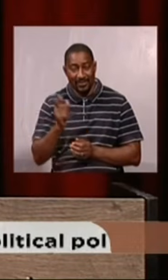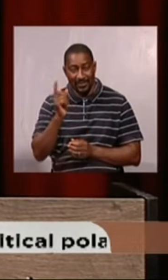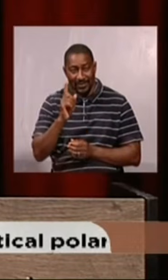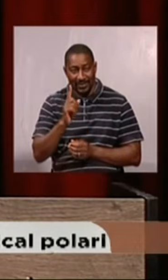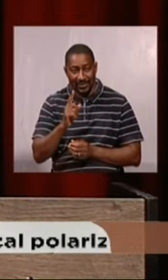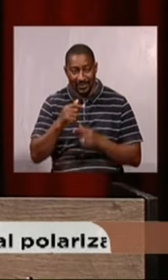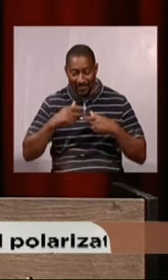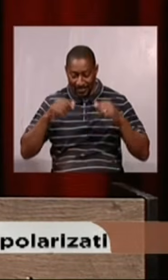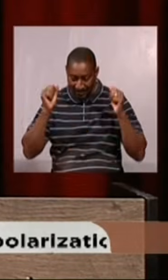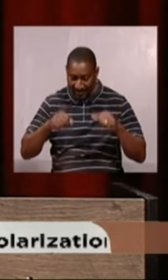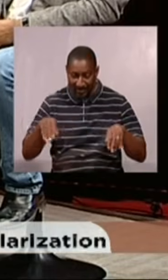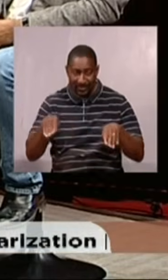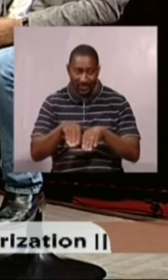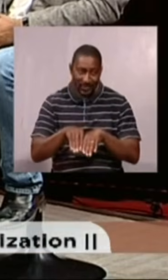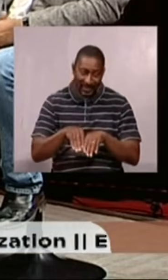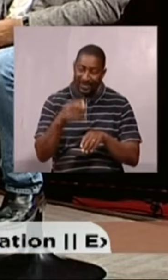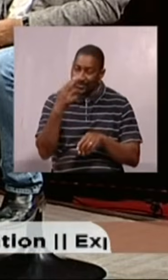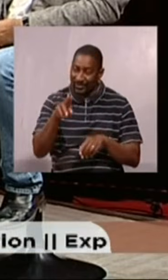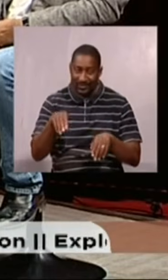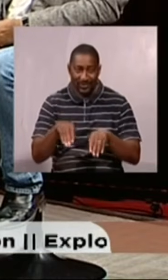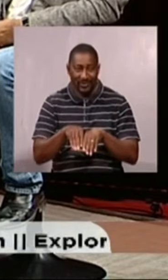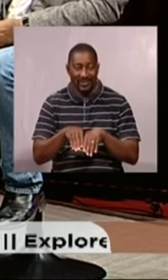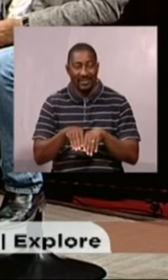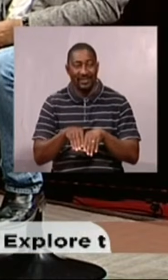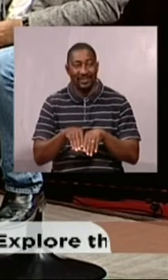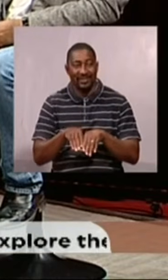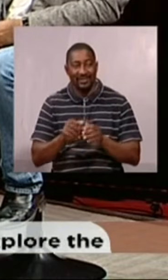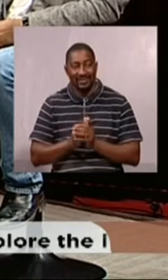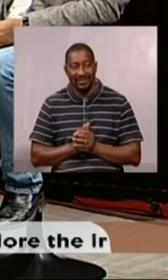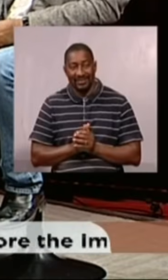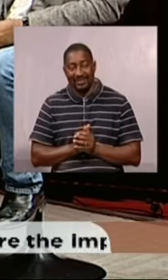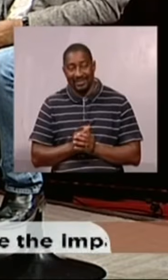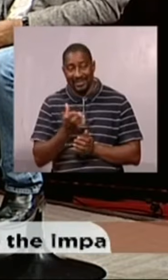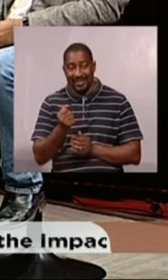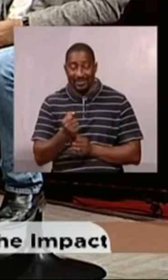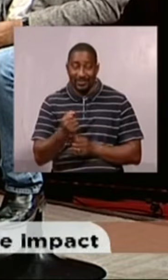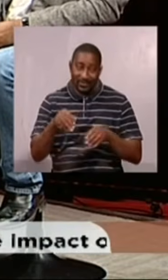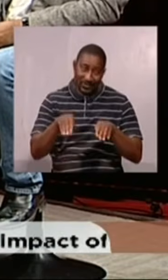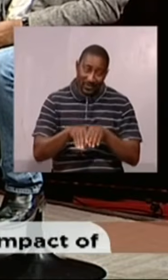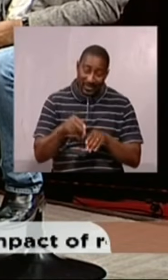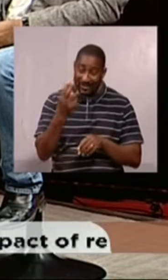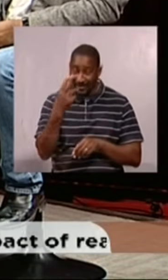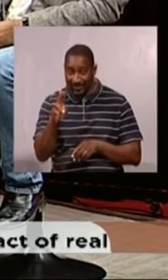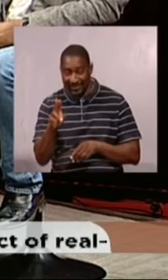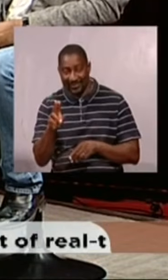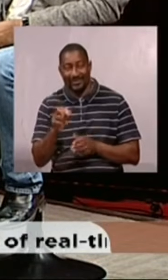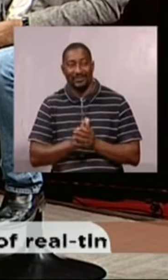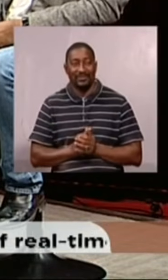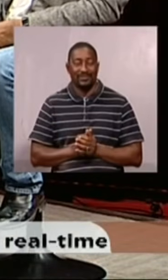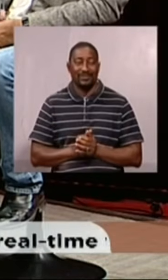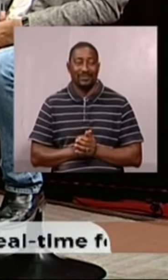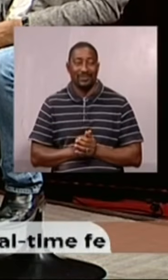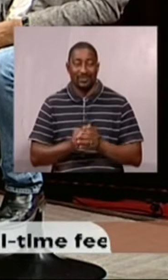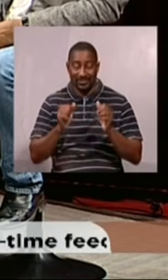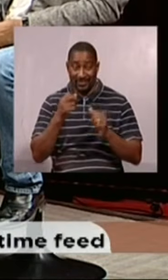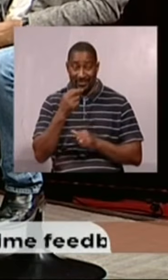do on social media? What should I not do? Yeah, I think it's the do's and don'ts of social media. And Graham, you're right. There is a far way to go. But let's also look